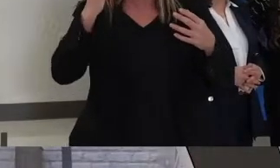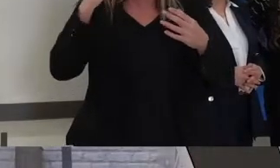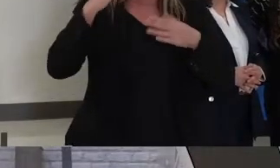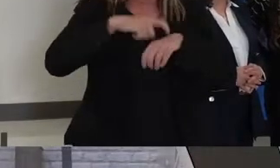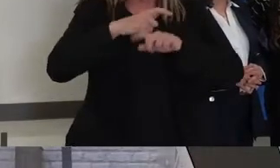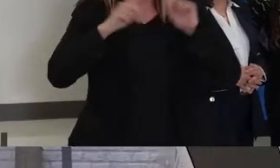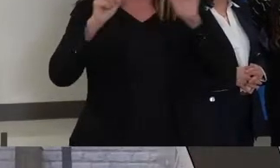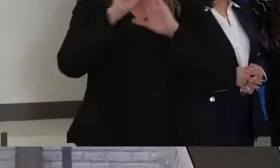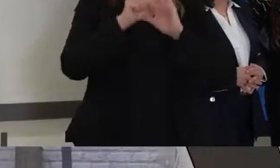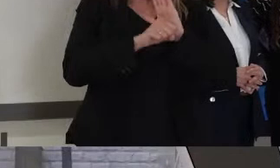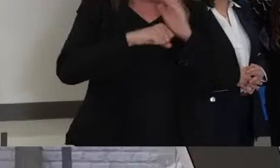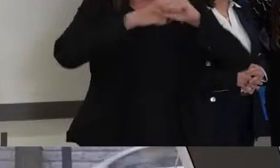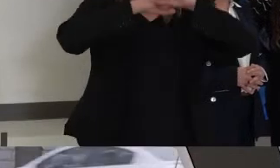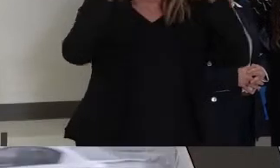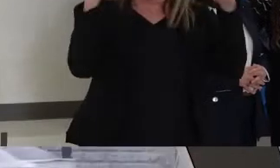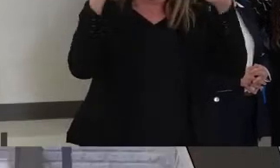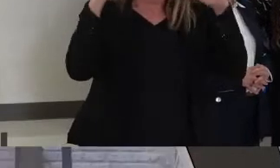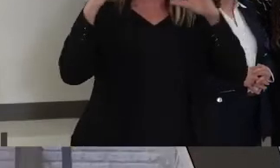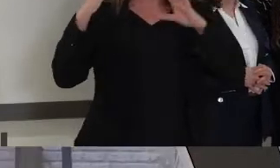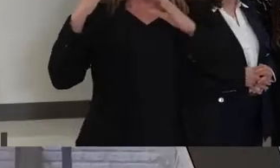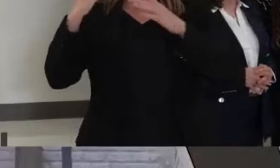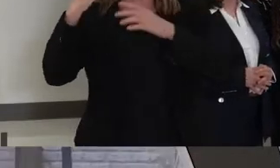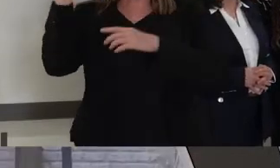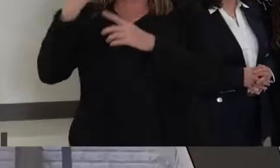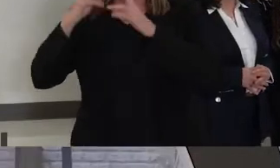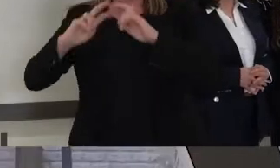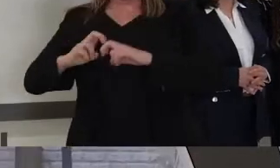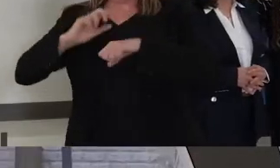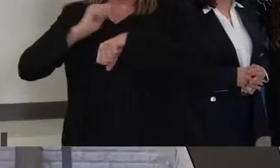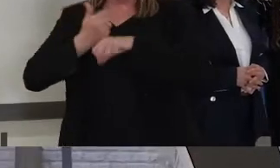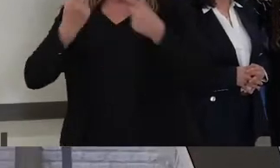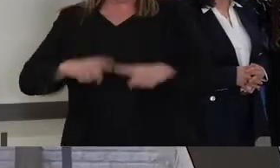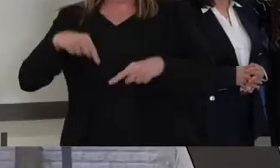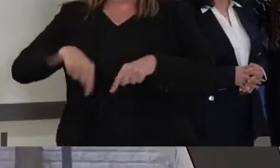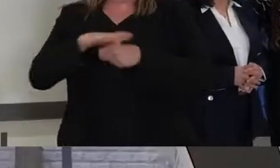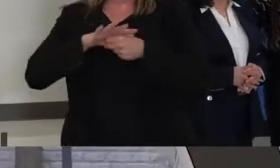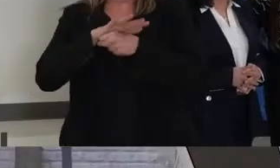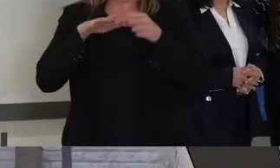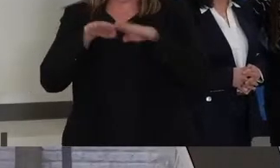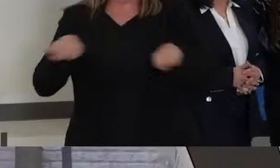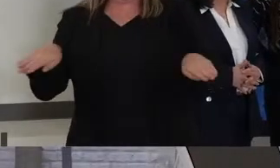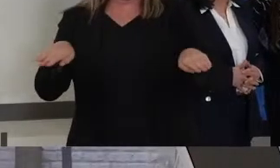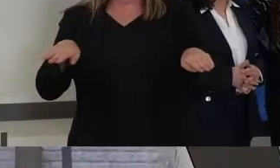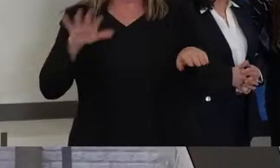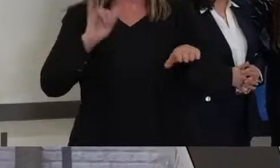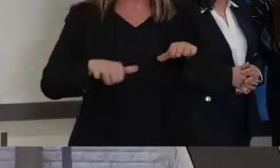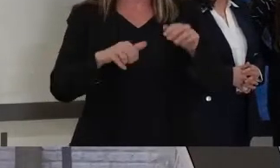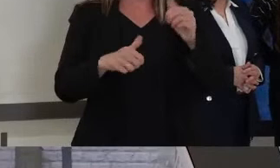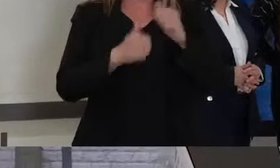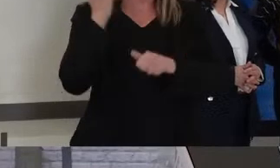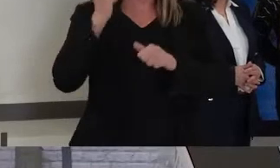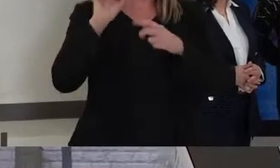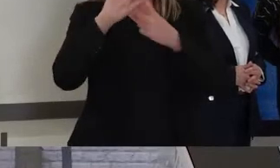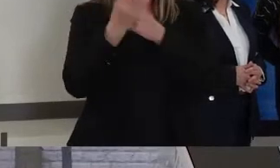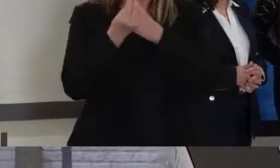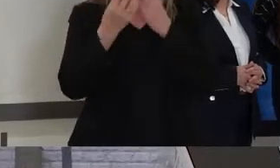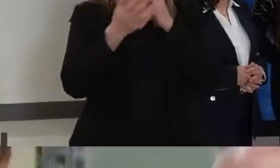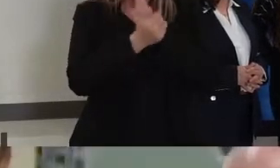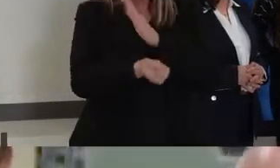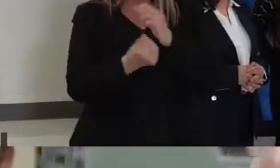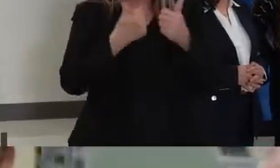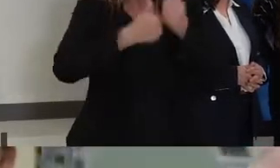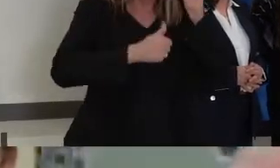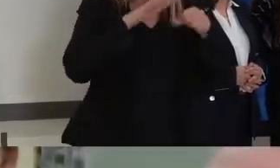state vision is realized at the local level. And at the local level, it's realized in a culturally competent way, neighborhood by